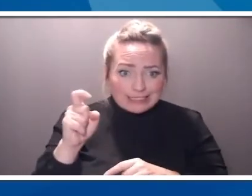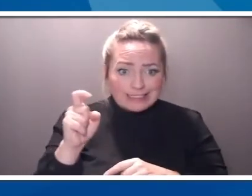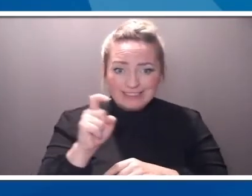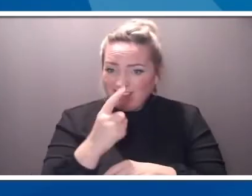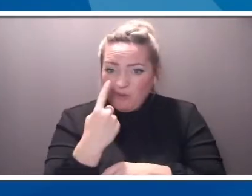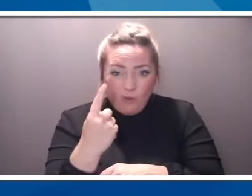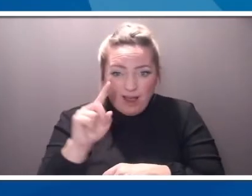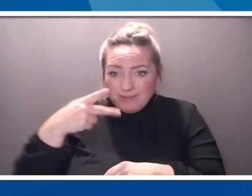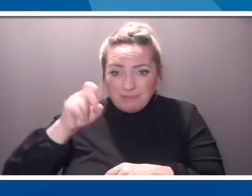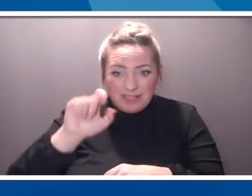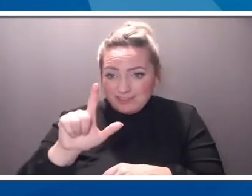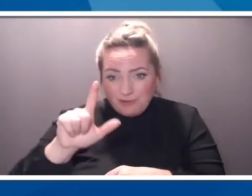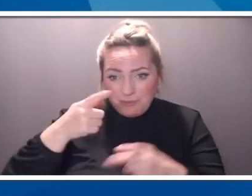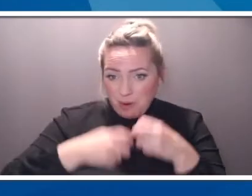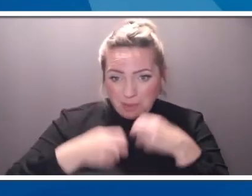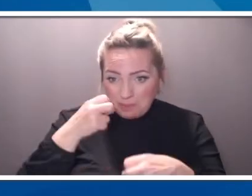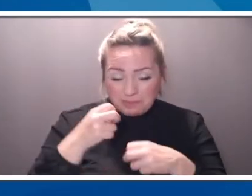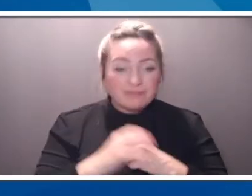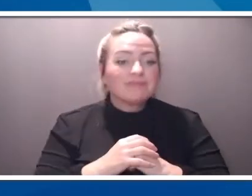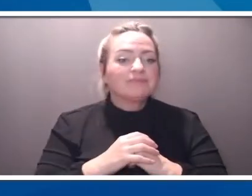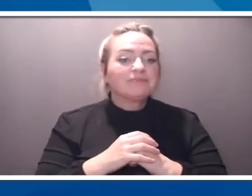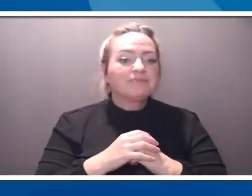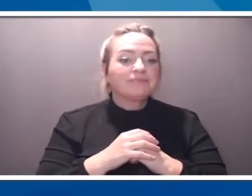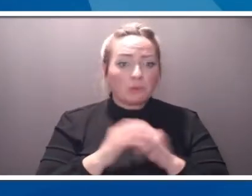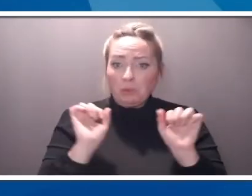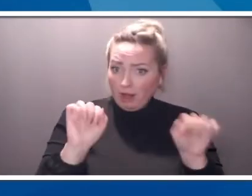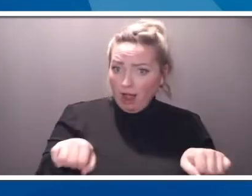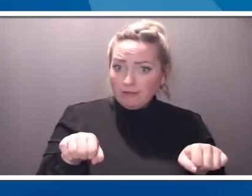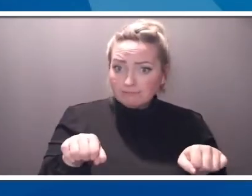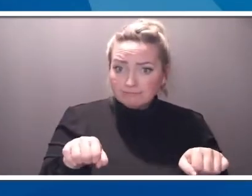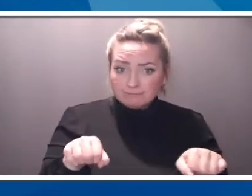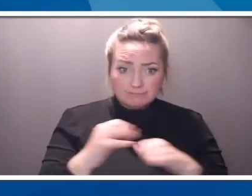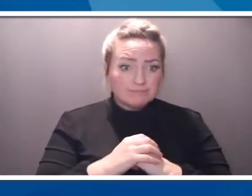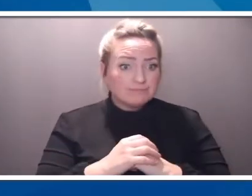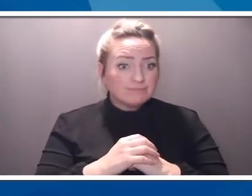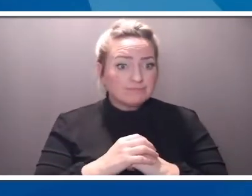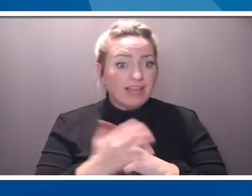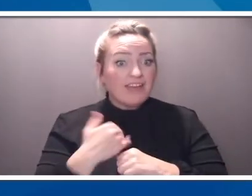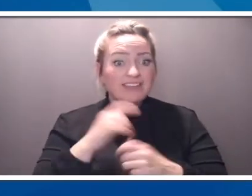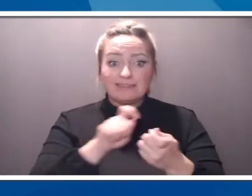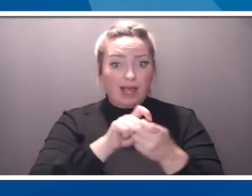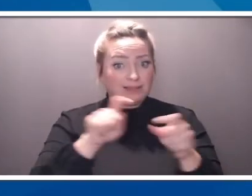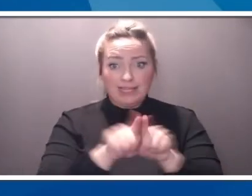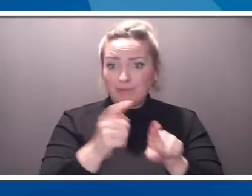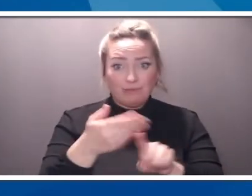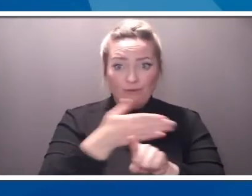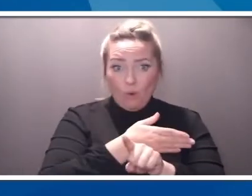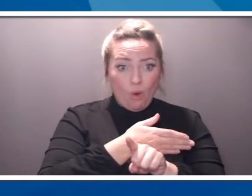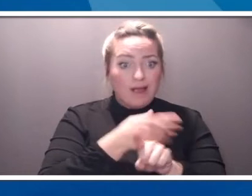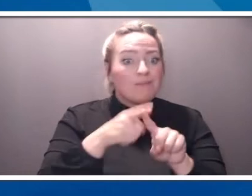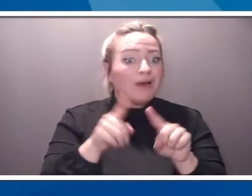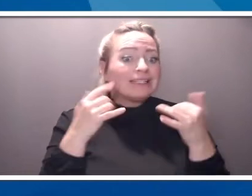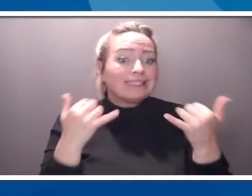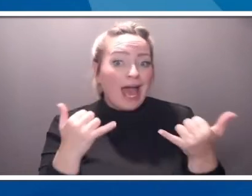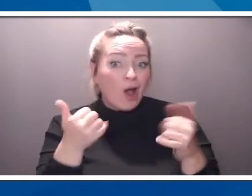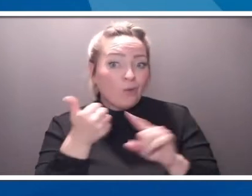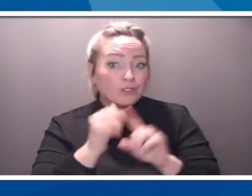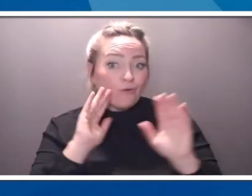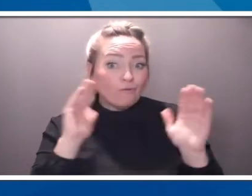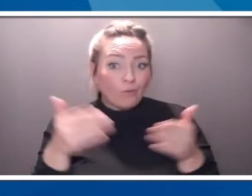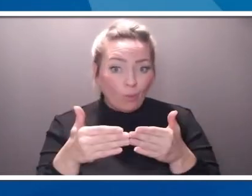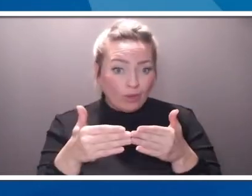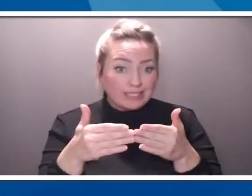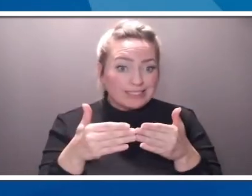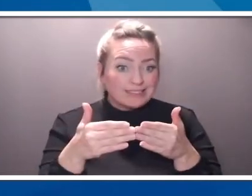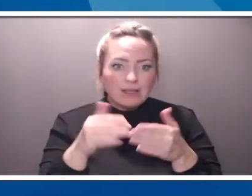can use this to fix that single pixel problem. And we can. I've got exactly the same as before,